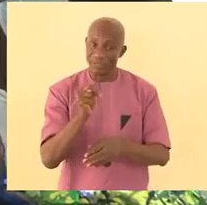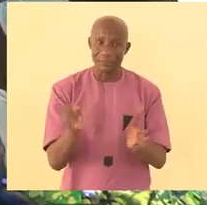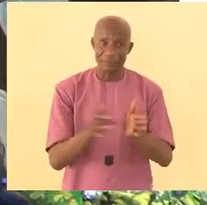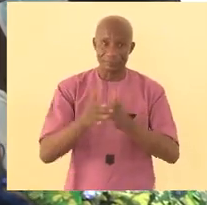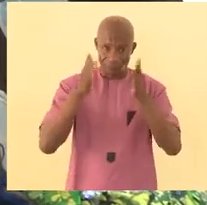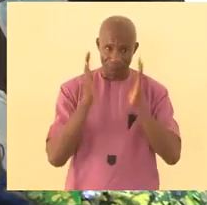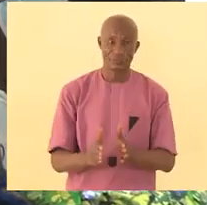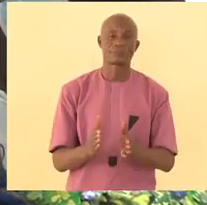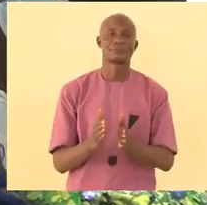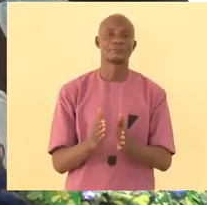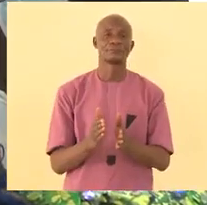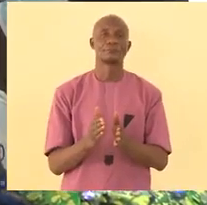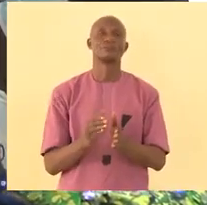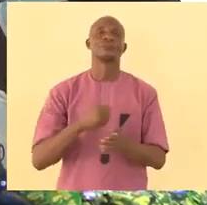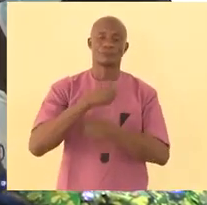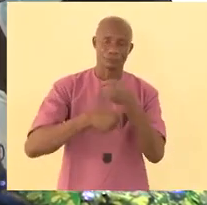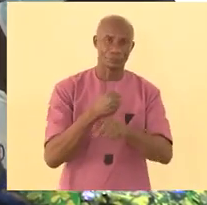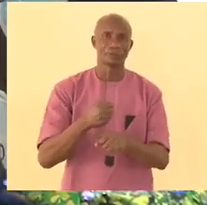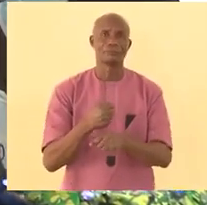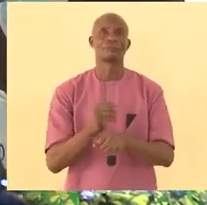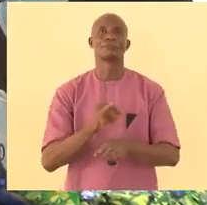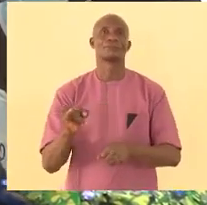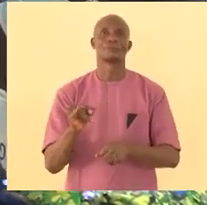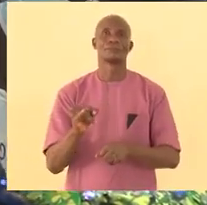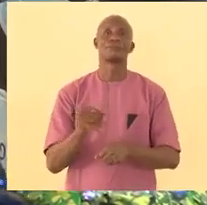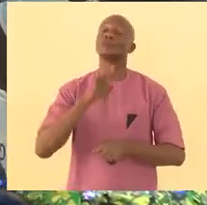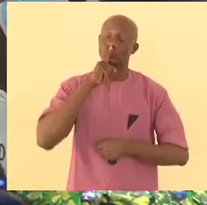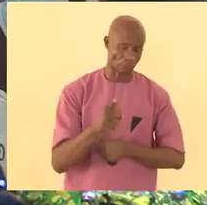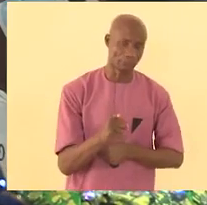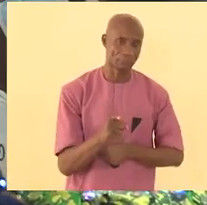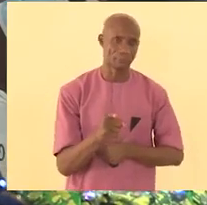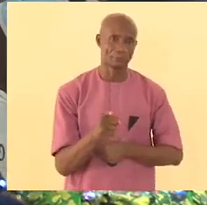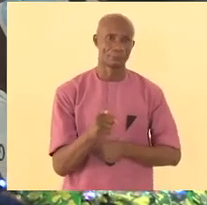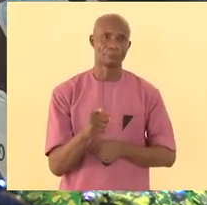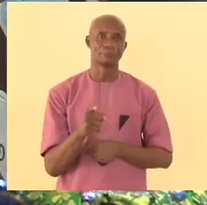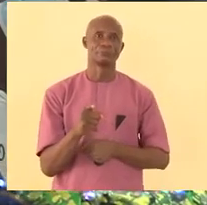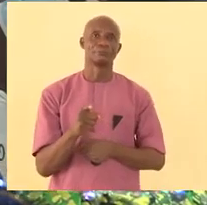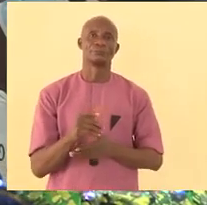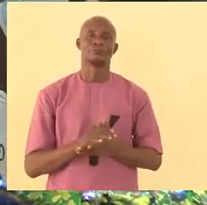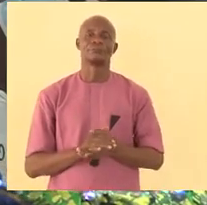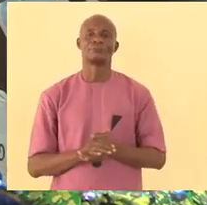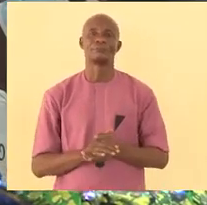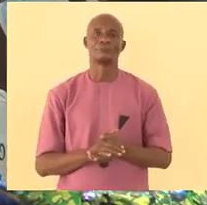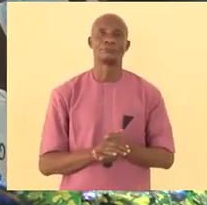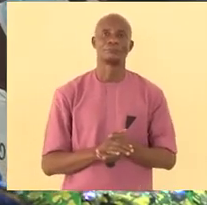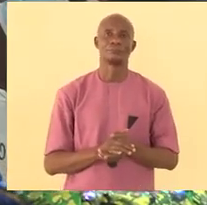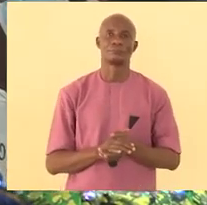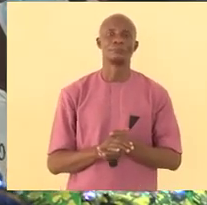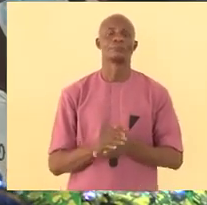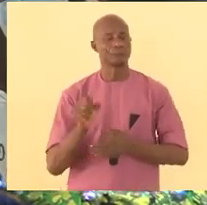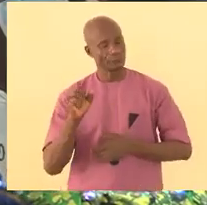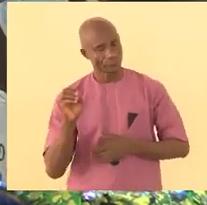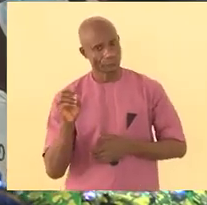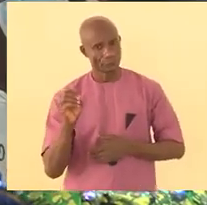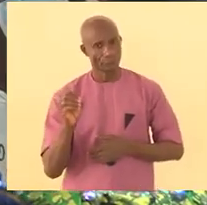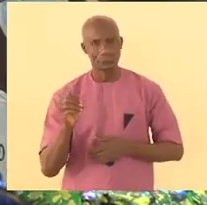Christian, don't think that suffering will not come. Suffering is a certitude. We cannot avoid, it's not a probability. It's a certitude.